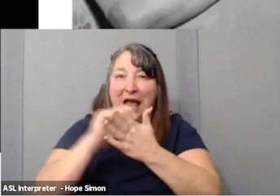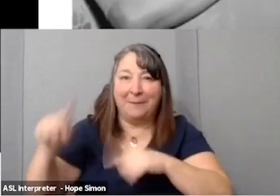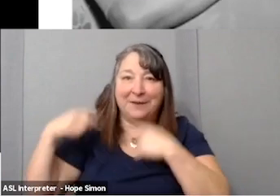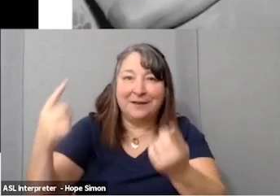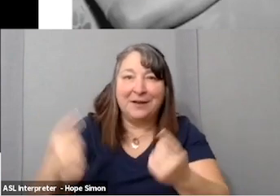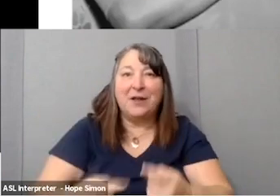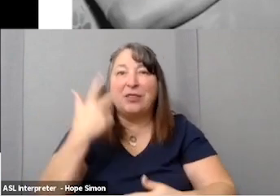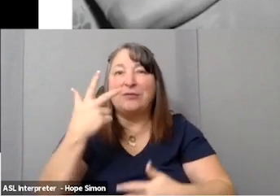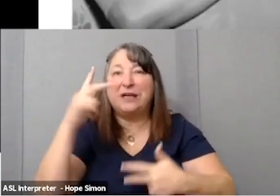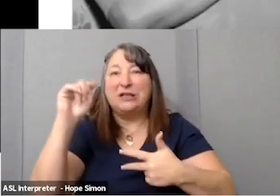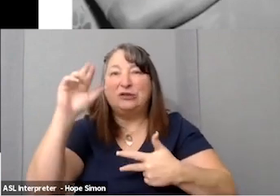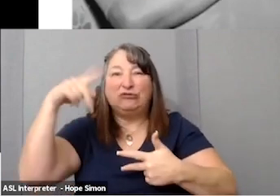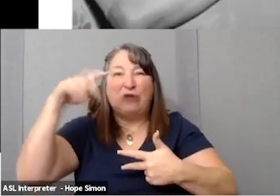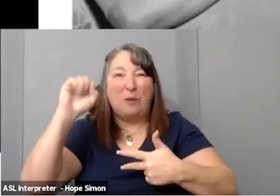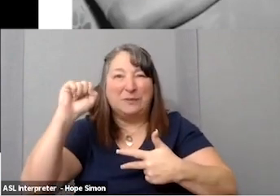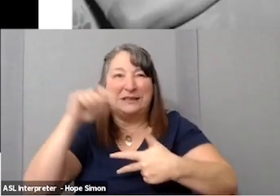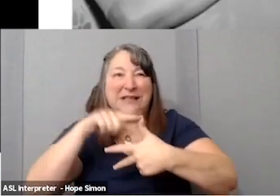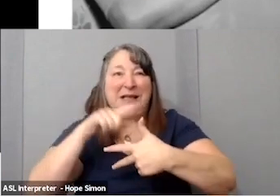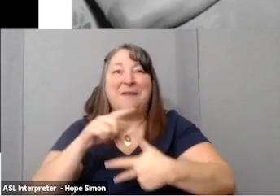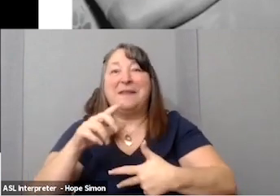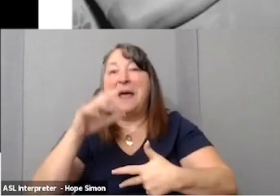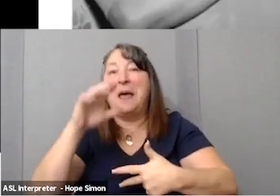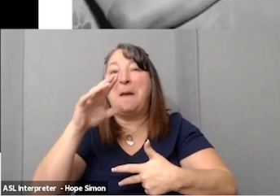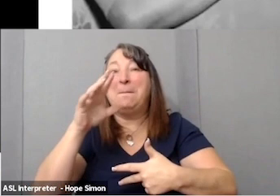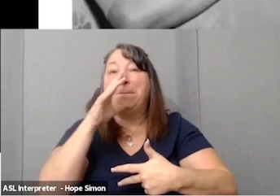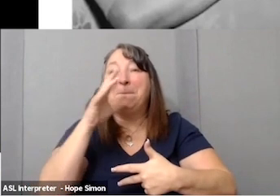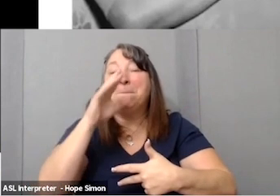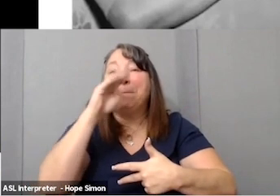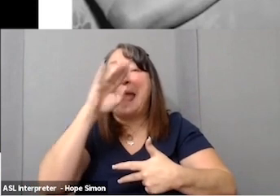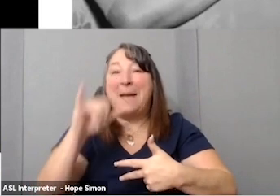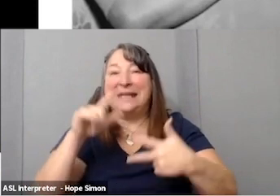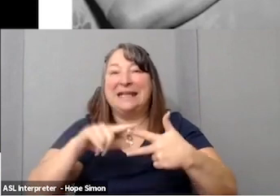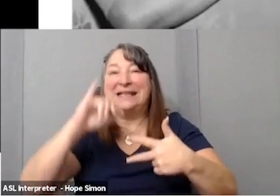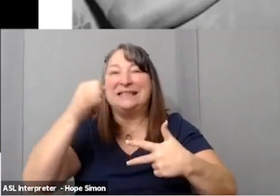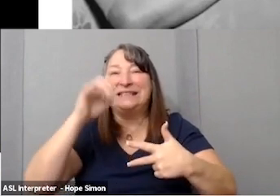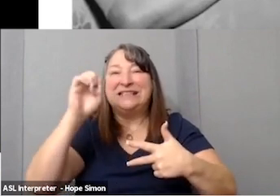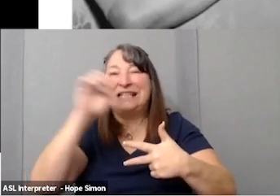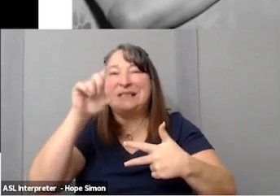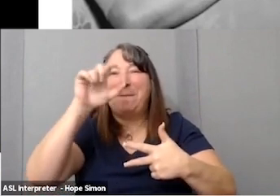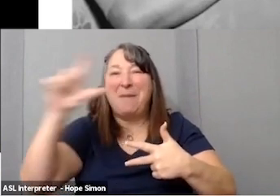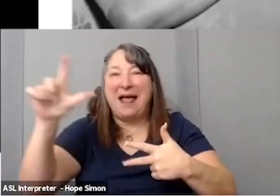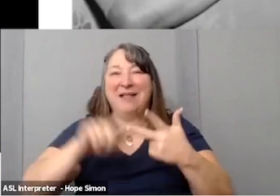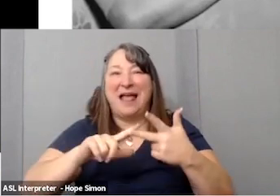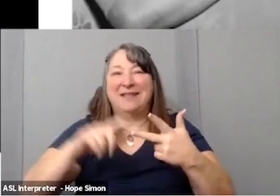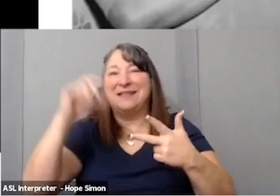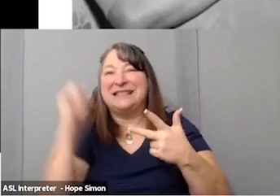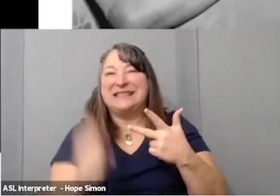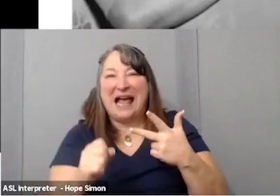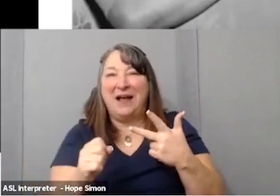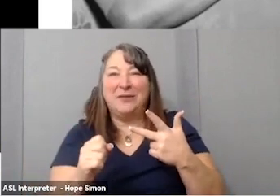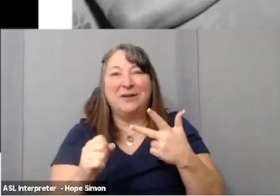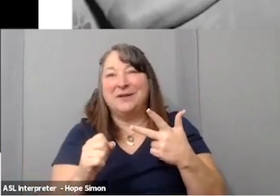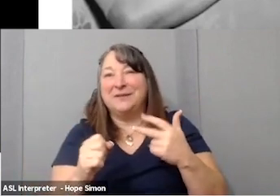tropes that keep coming up. So that's the mammy trope, the Jezebel trope, and the sapphire trope. The mammy trope represents a